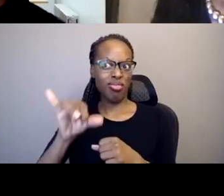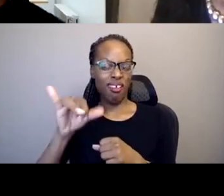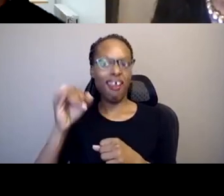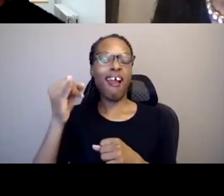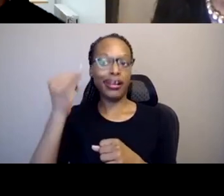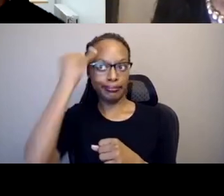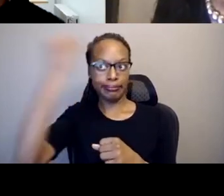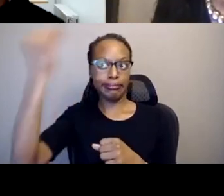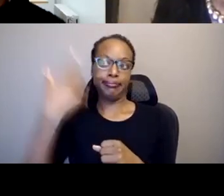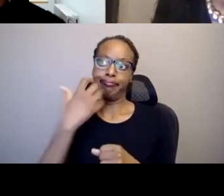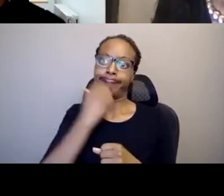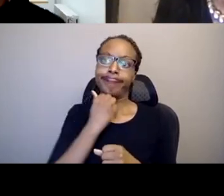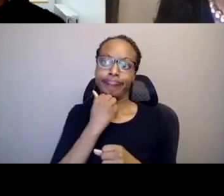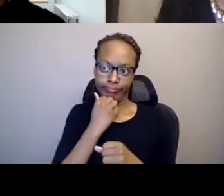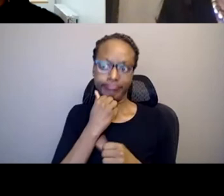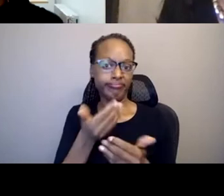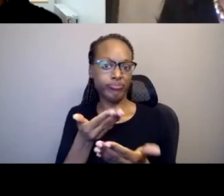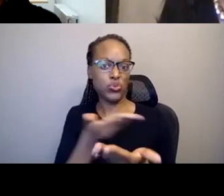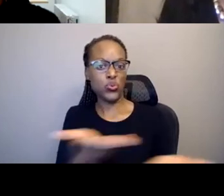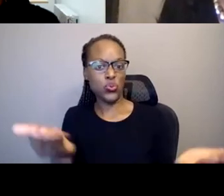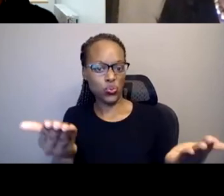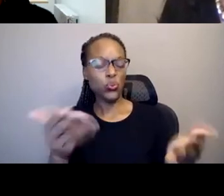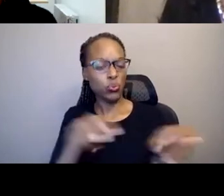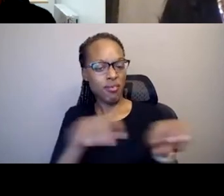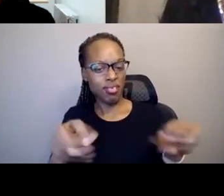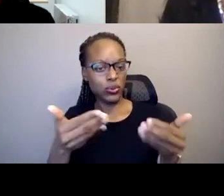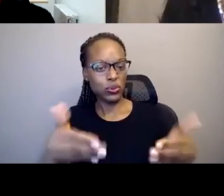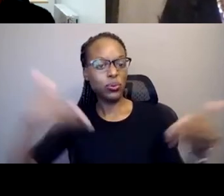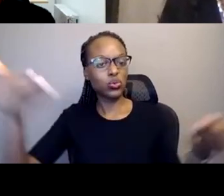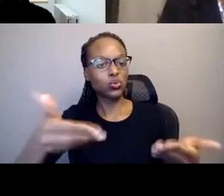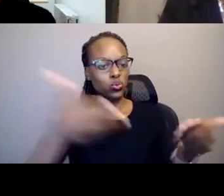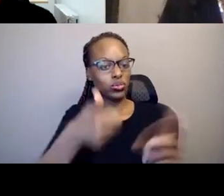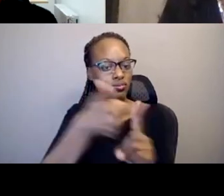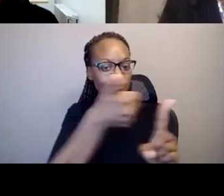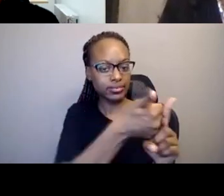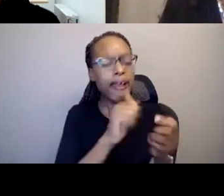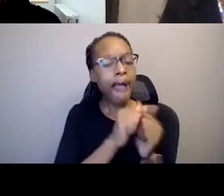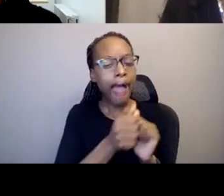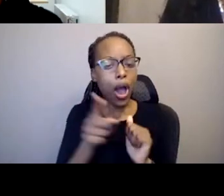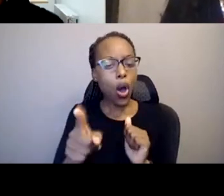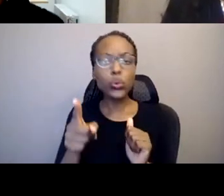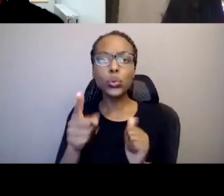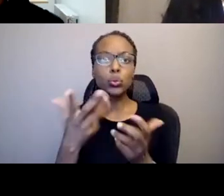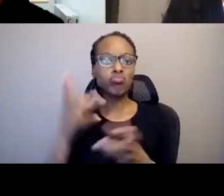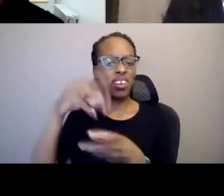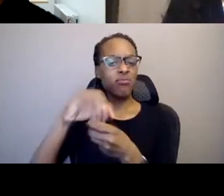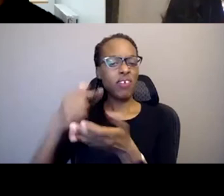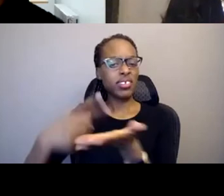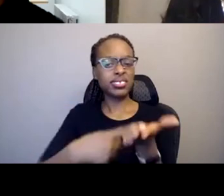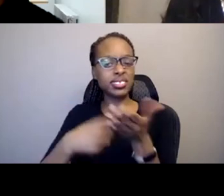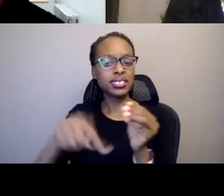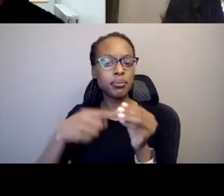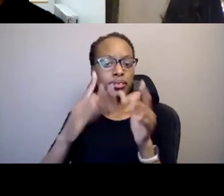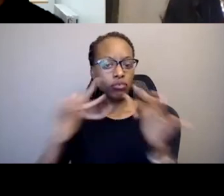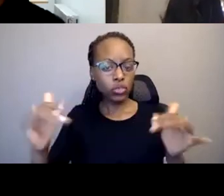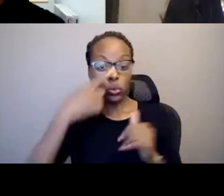and to tell us, how do they come to this conversation about diversity? And can you tell us, both your story and the story